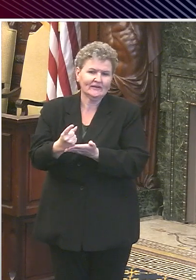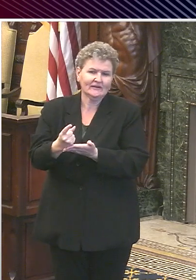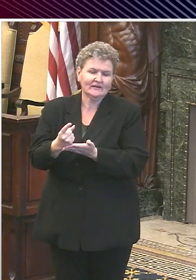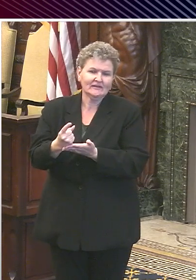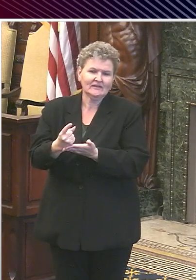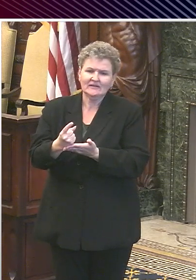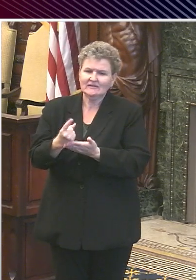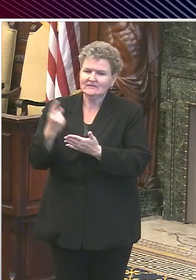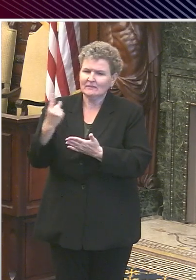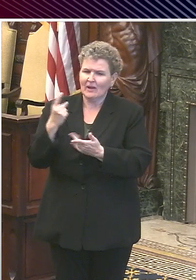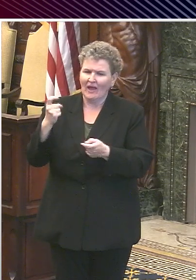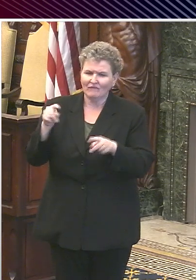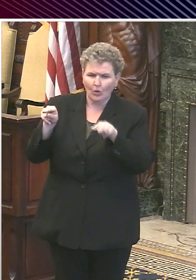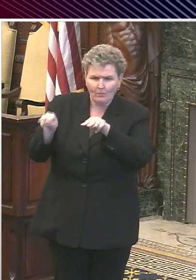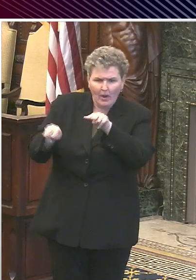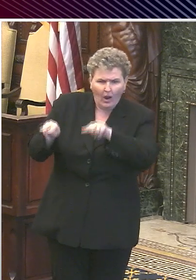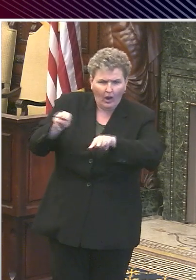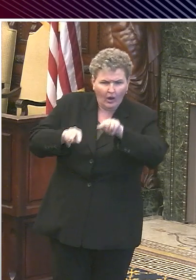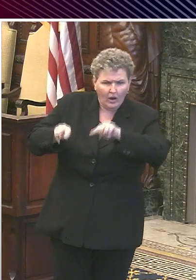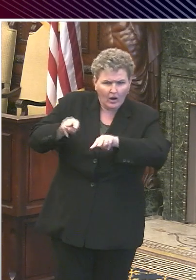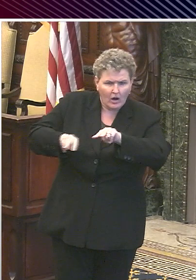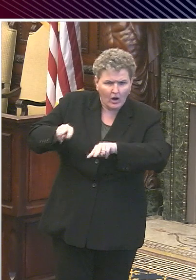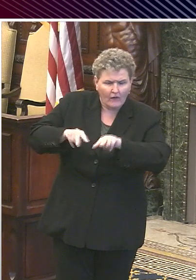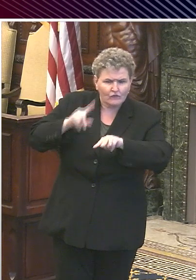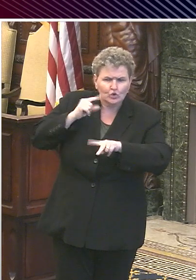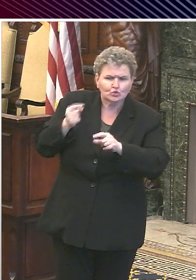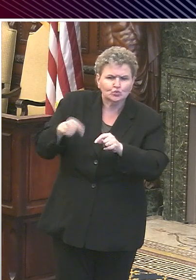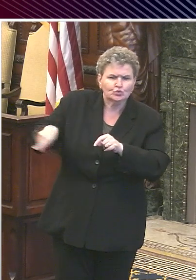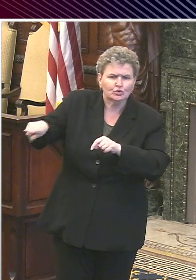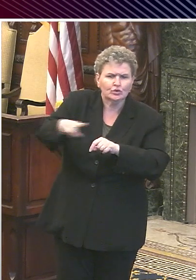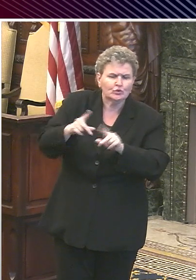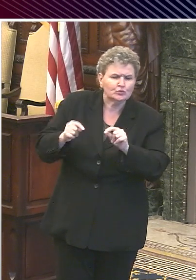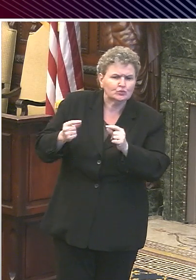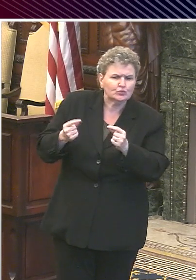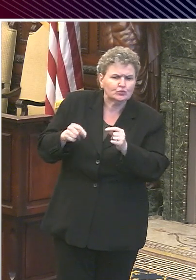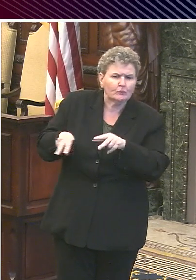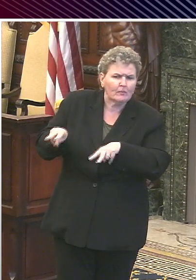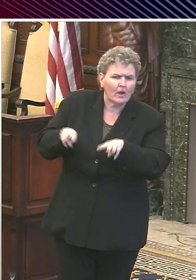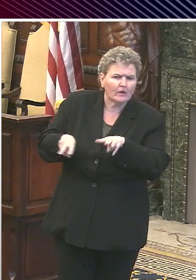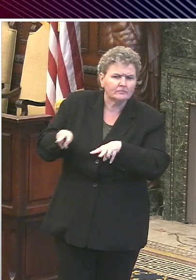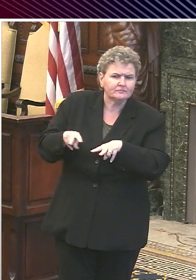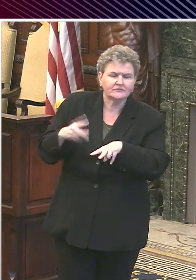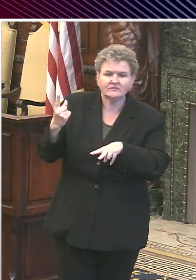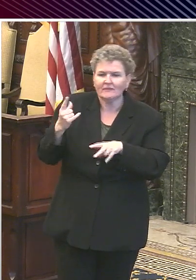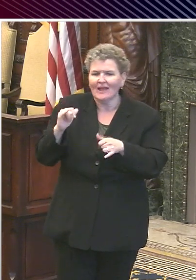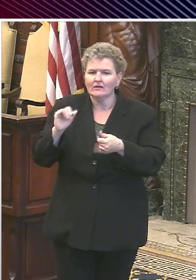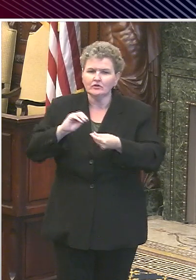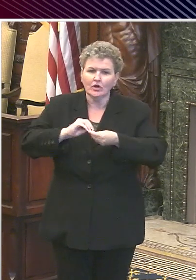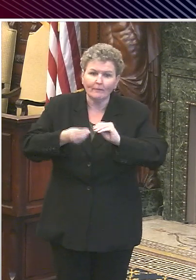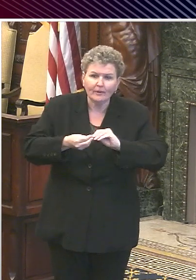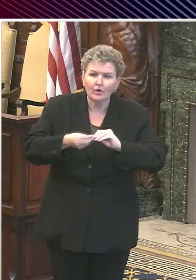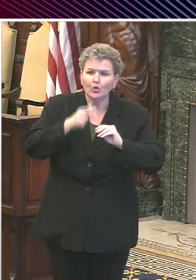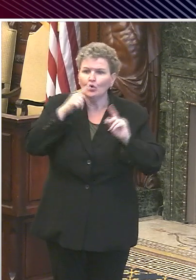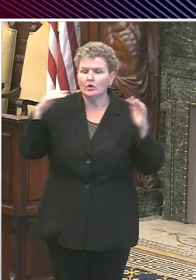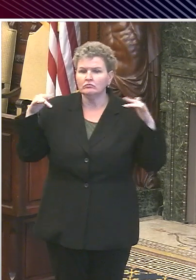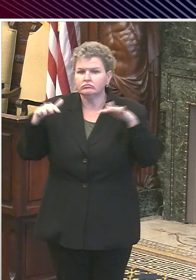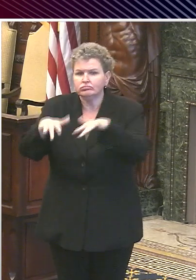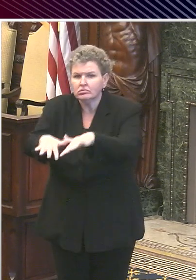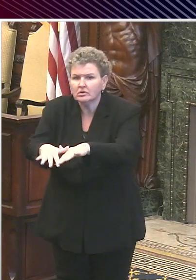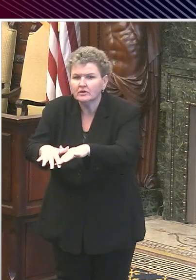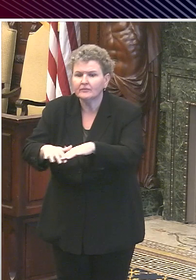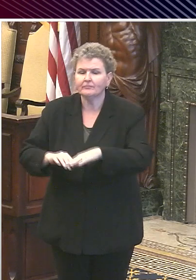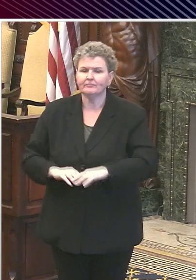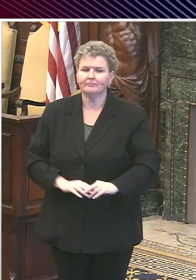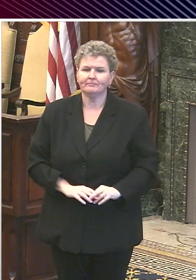any special monitoring you're going to be doing as part of Restaurant Week? So, there was nothing from